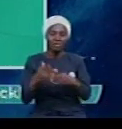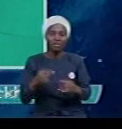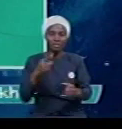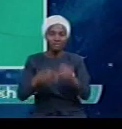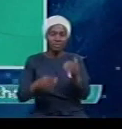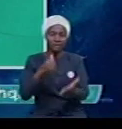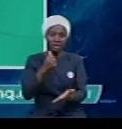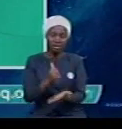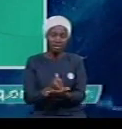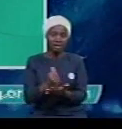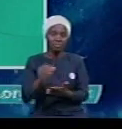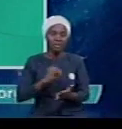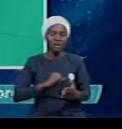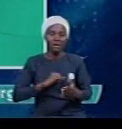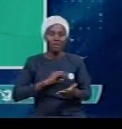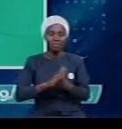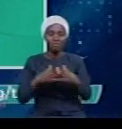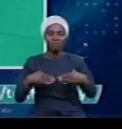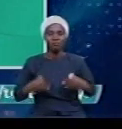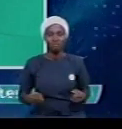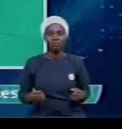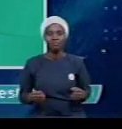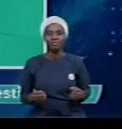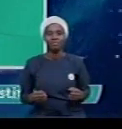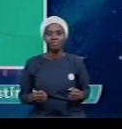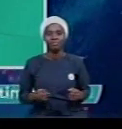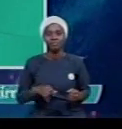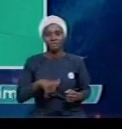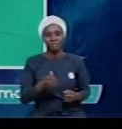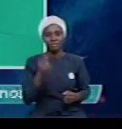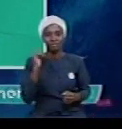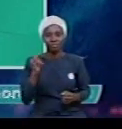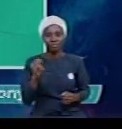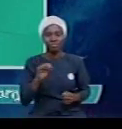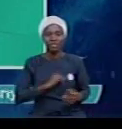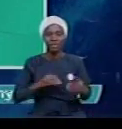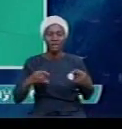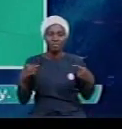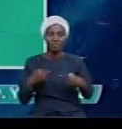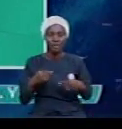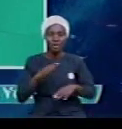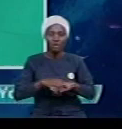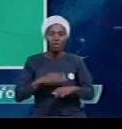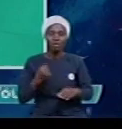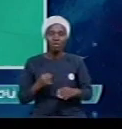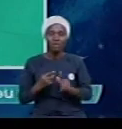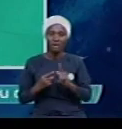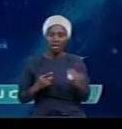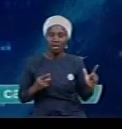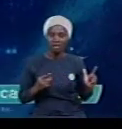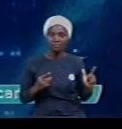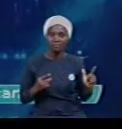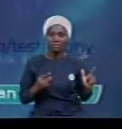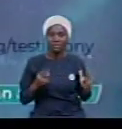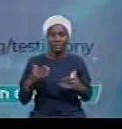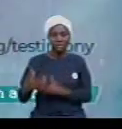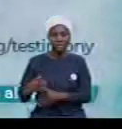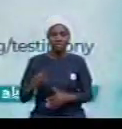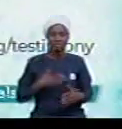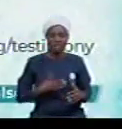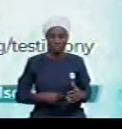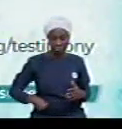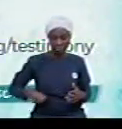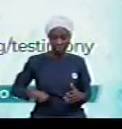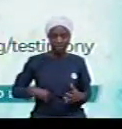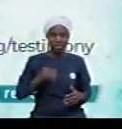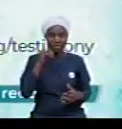A Shine from YouTube wrote, I had pain on the left side of my stomach yesterday. After the prayer of our Father in the Lord, I